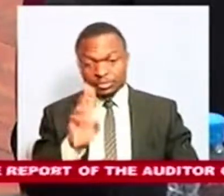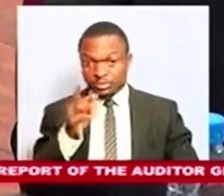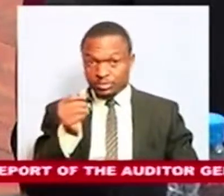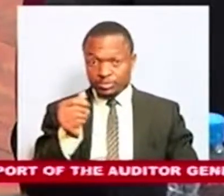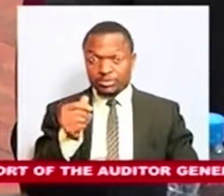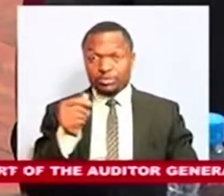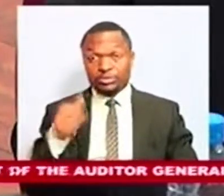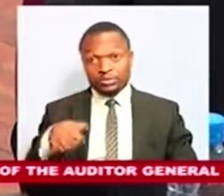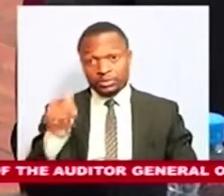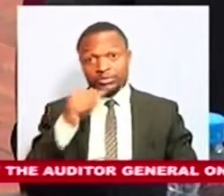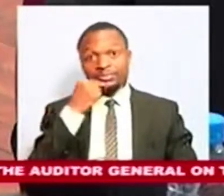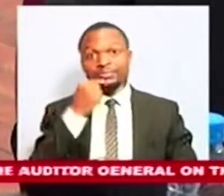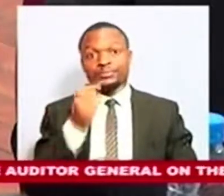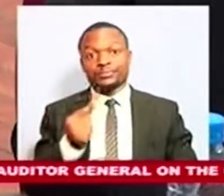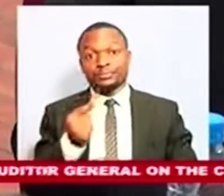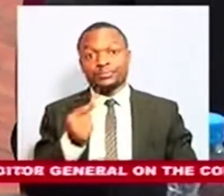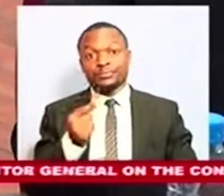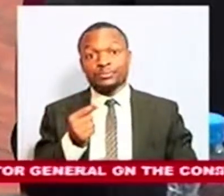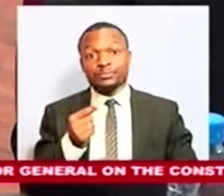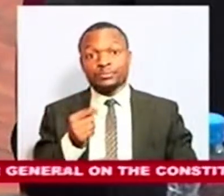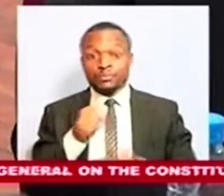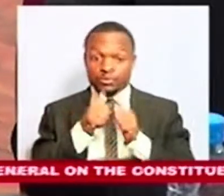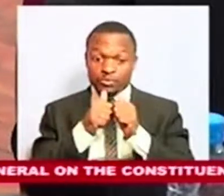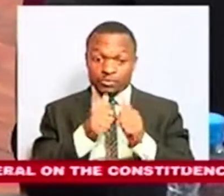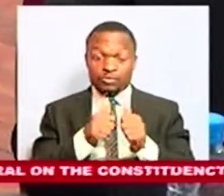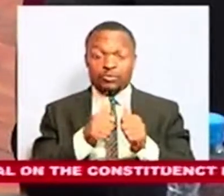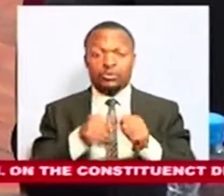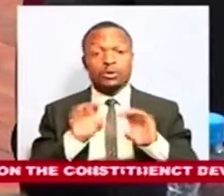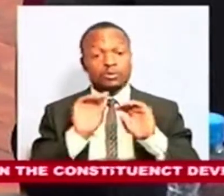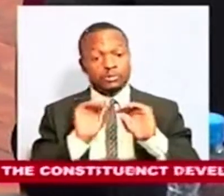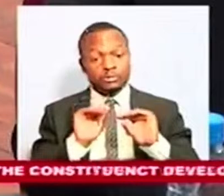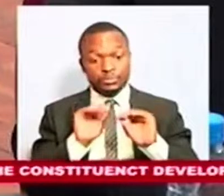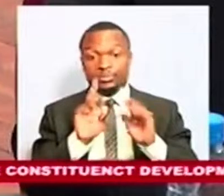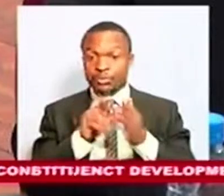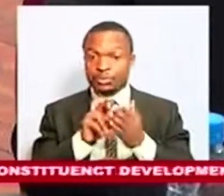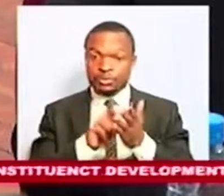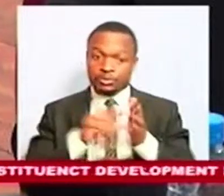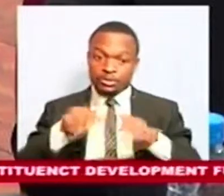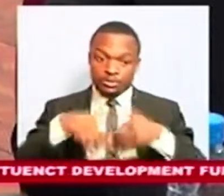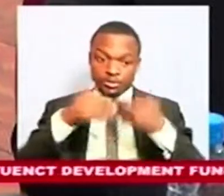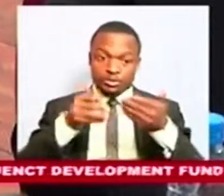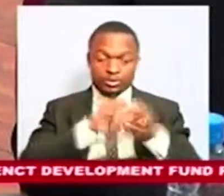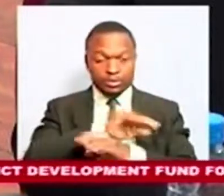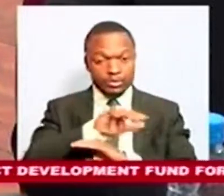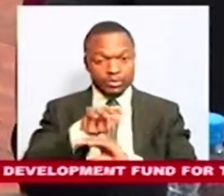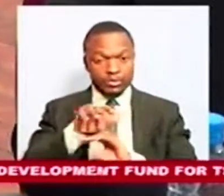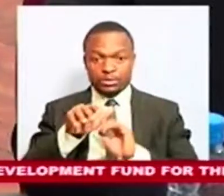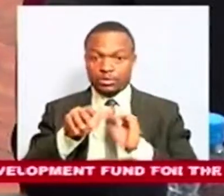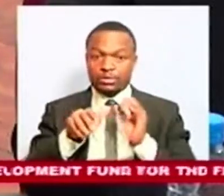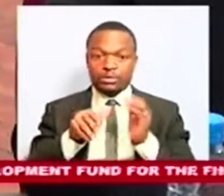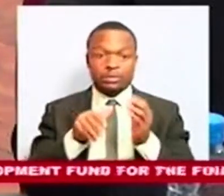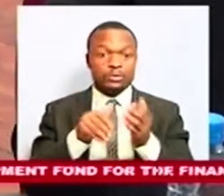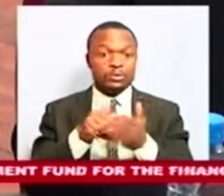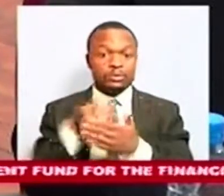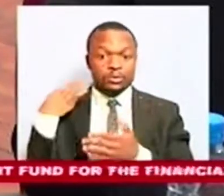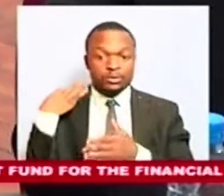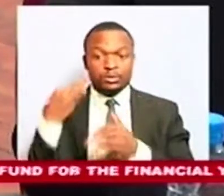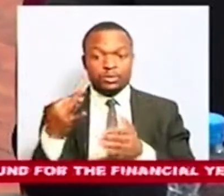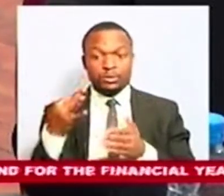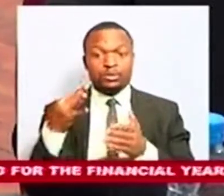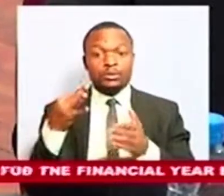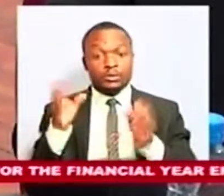earlier indicated, following the guidelines, we submitted all the applicants to the bank, and the bank only